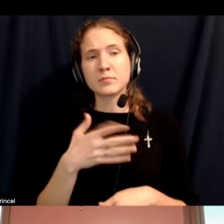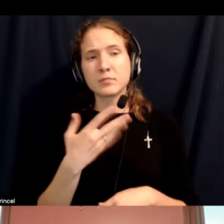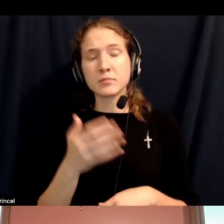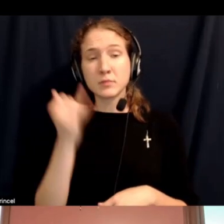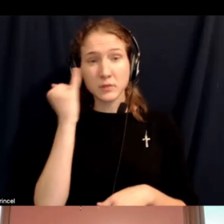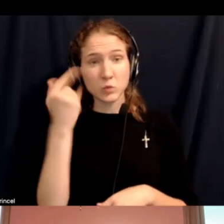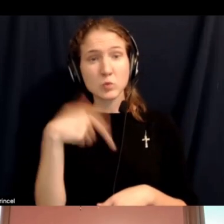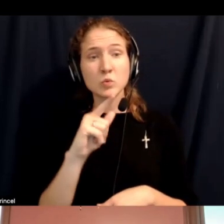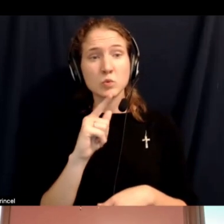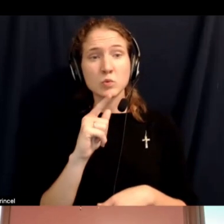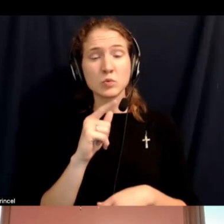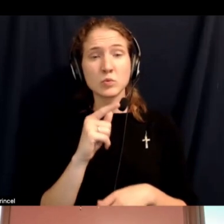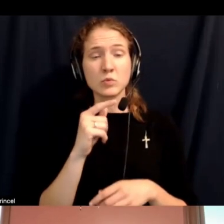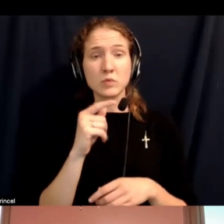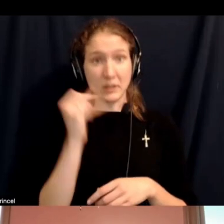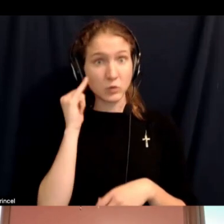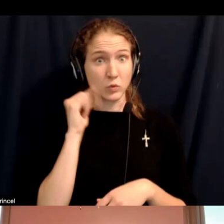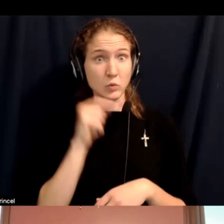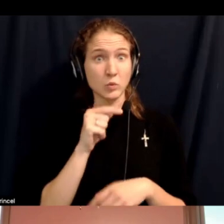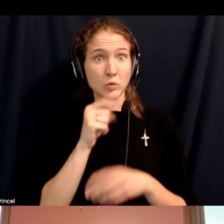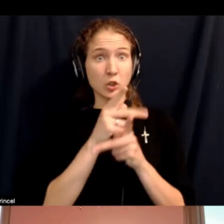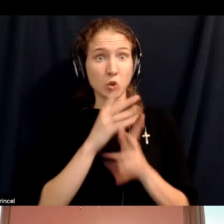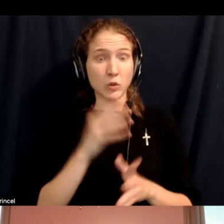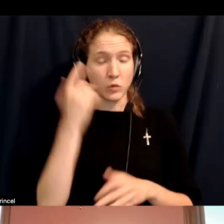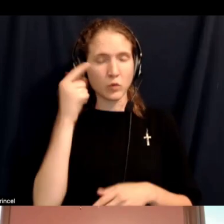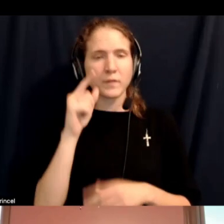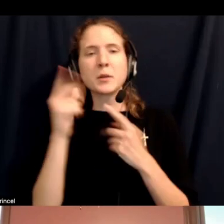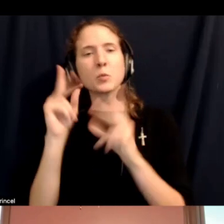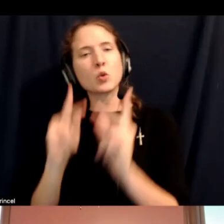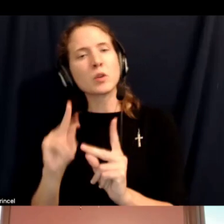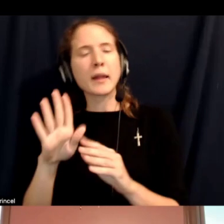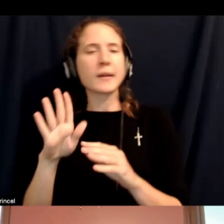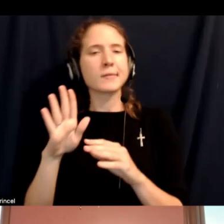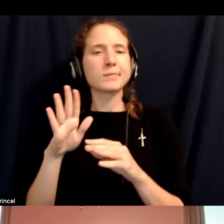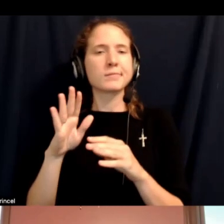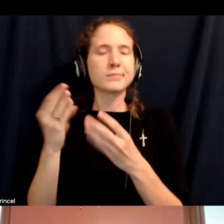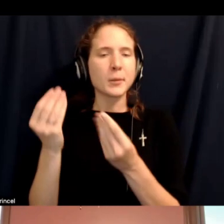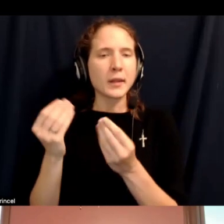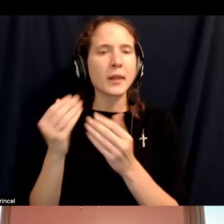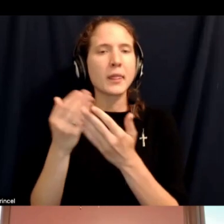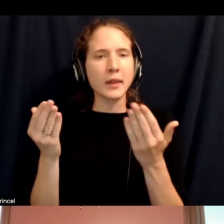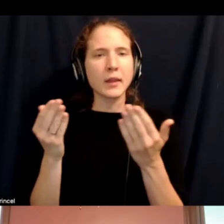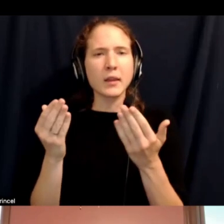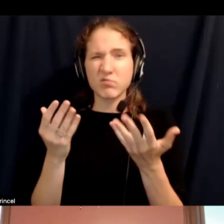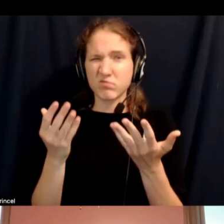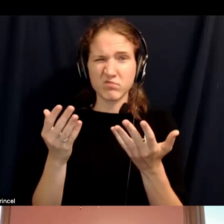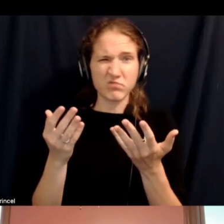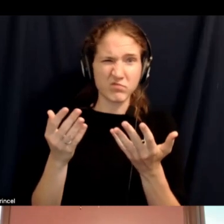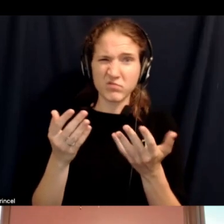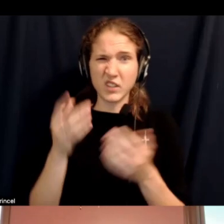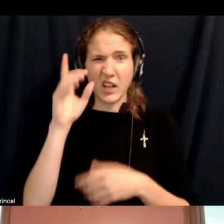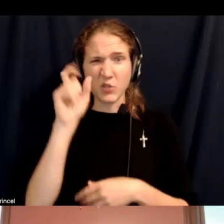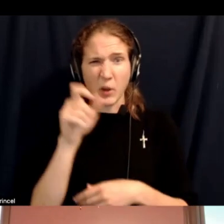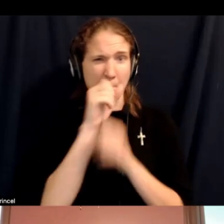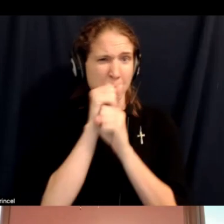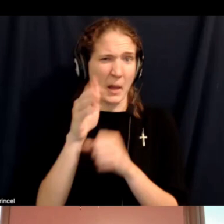the guardian of a famous person's legacy, how much do you owe that person in terms of their privacy, or